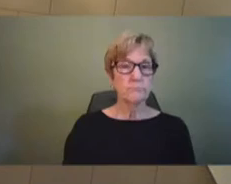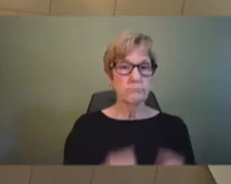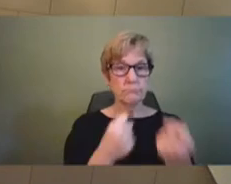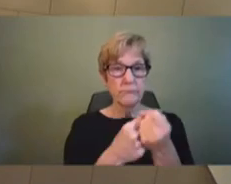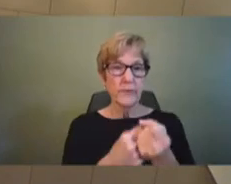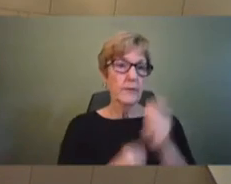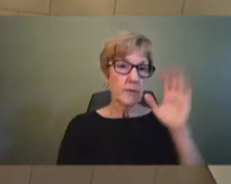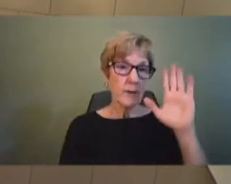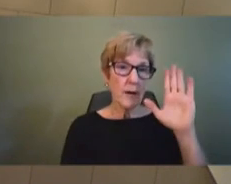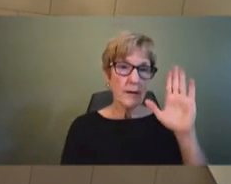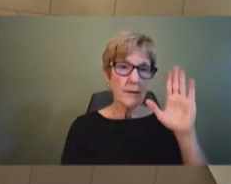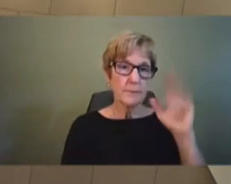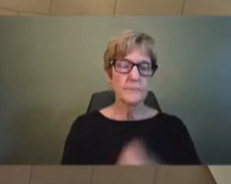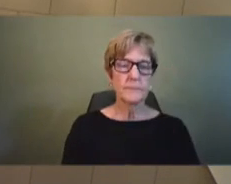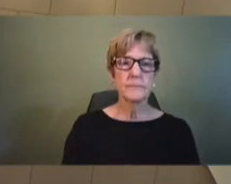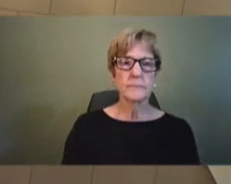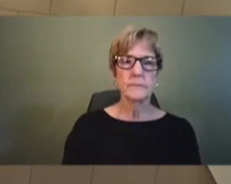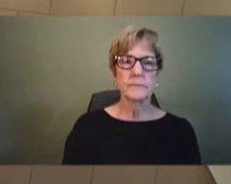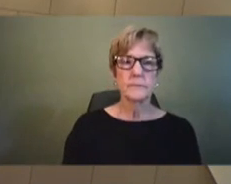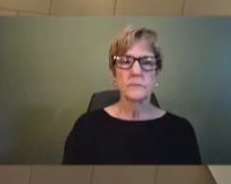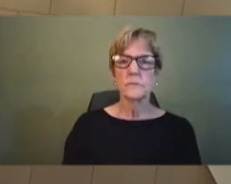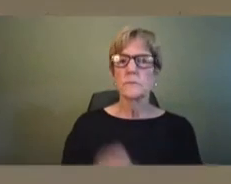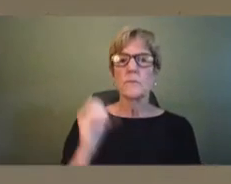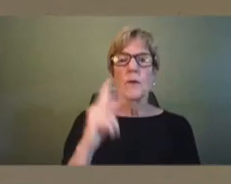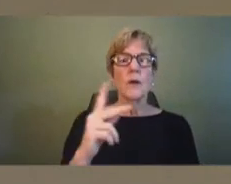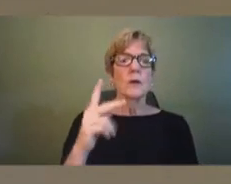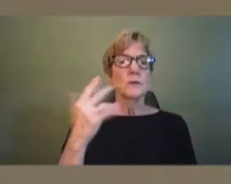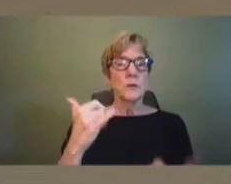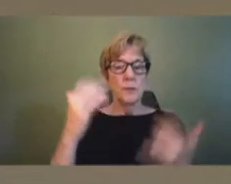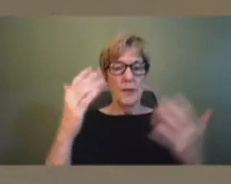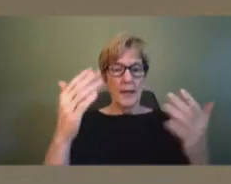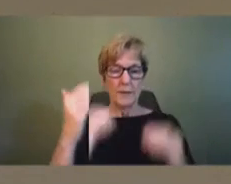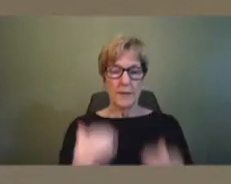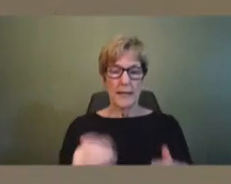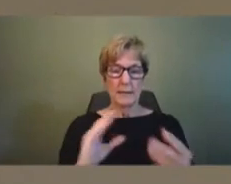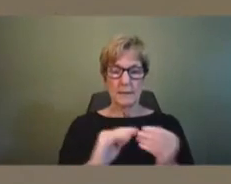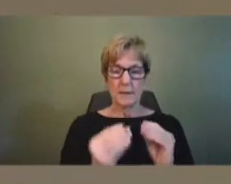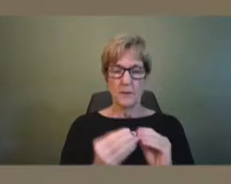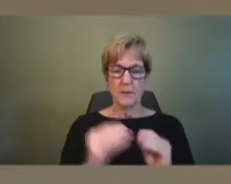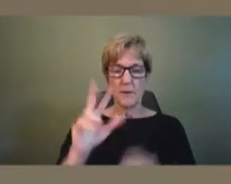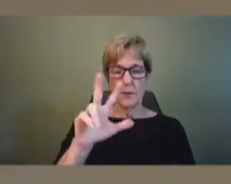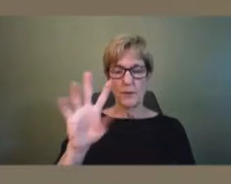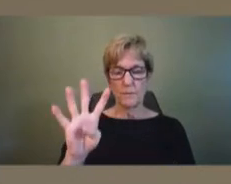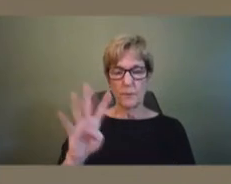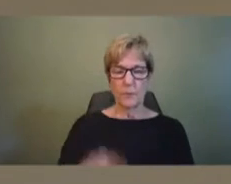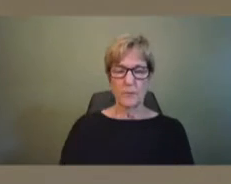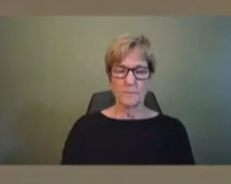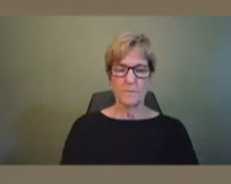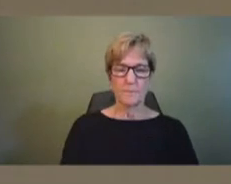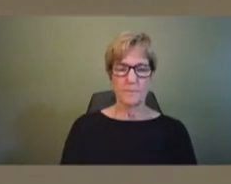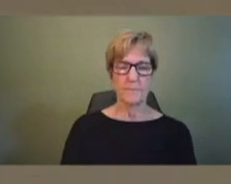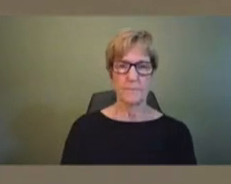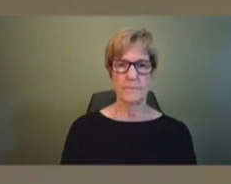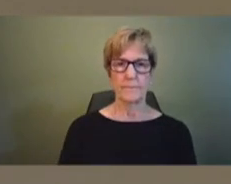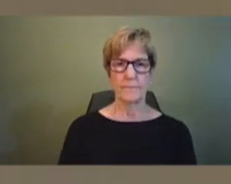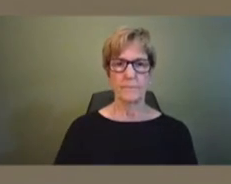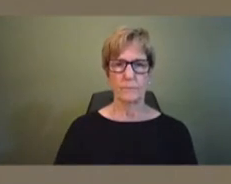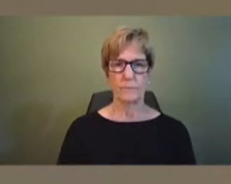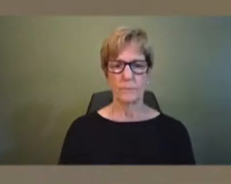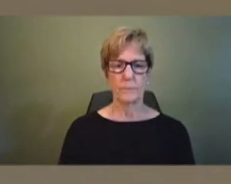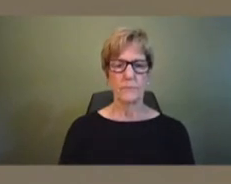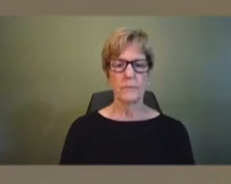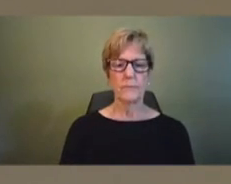I raise your hand all right and so we'll now go to the next item item 34 petition